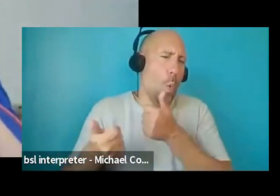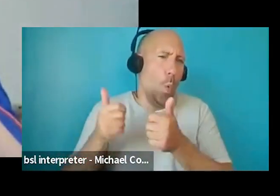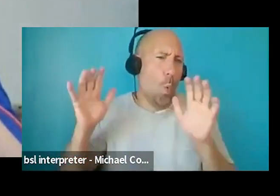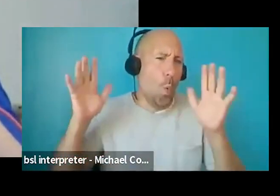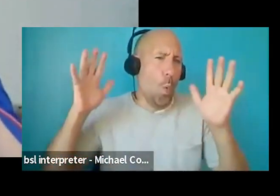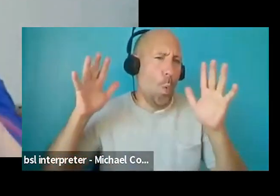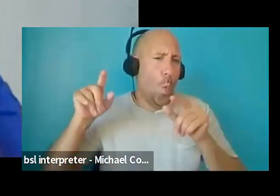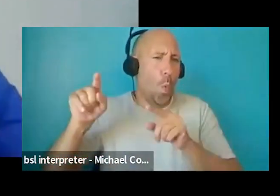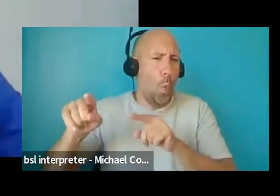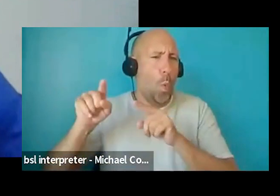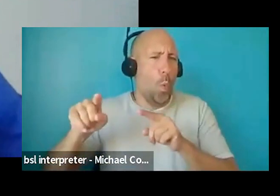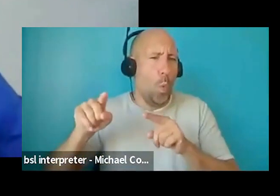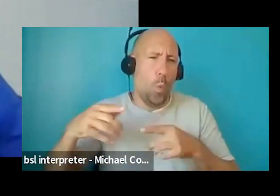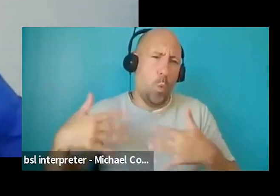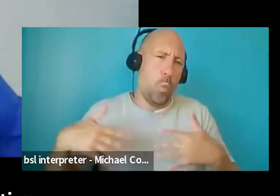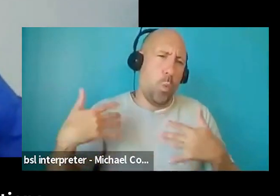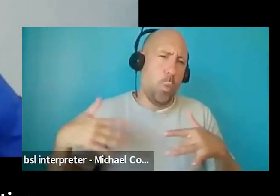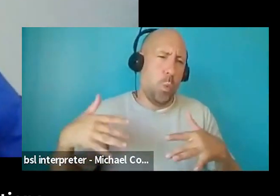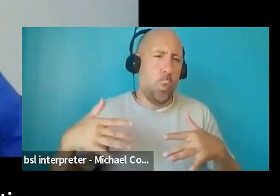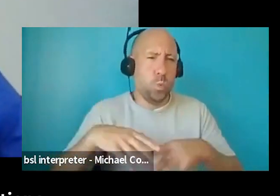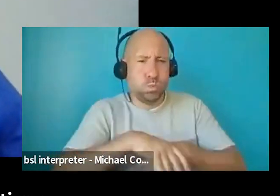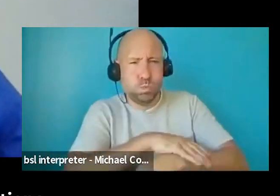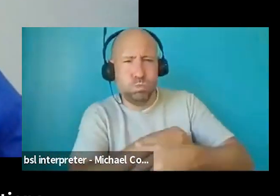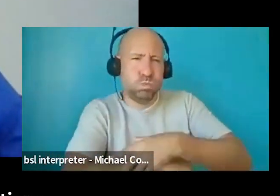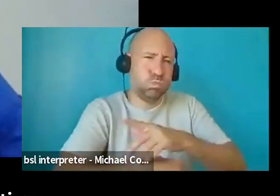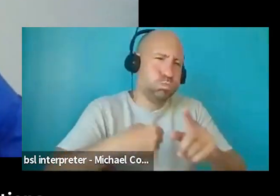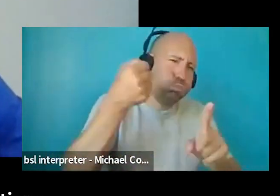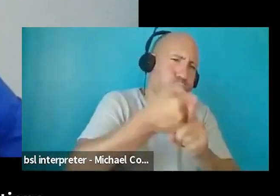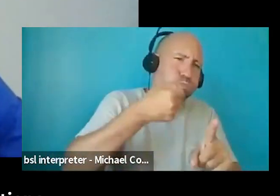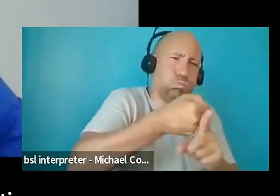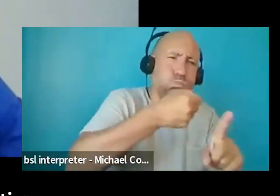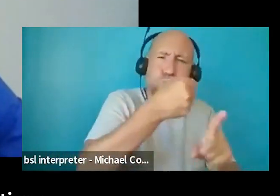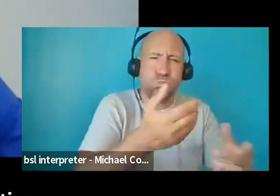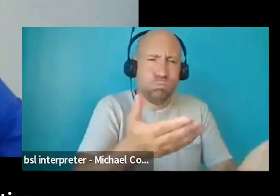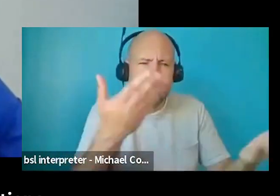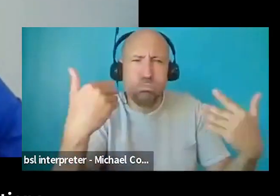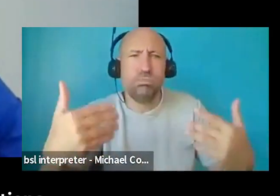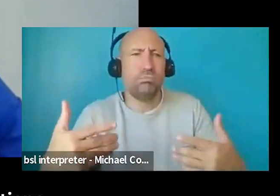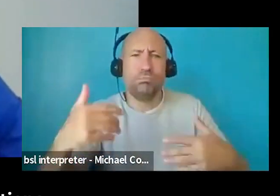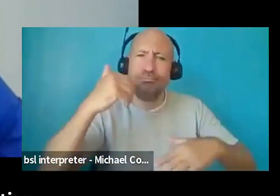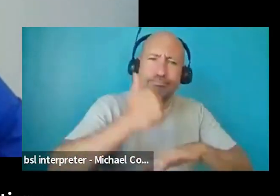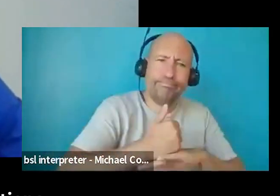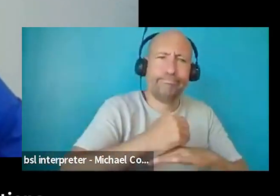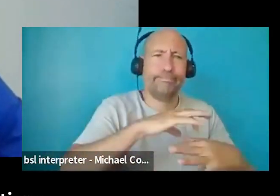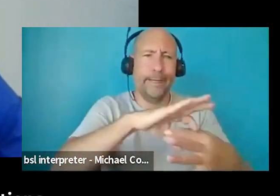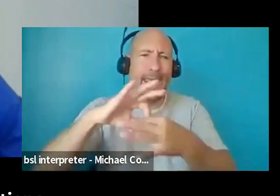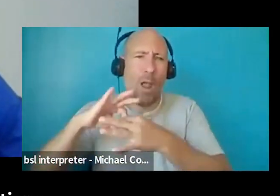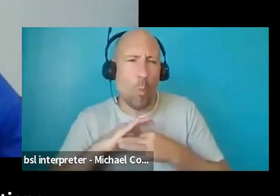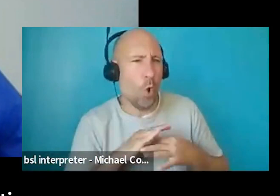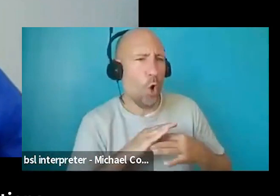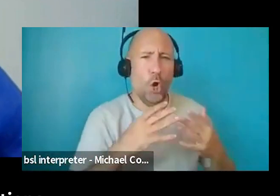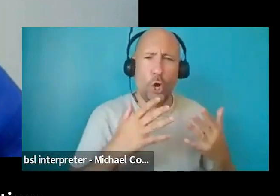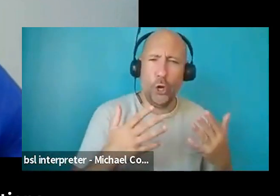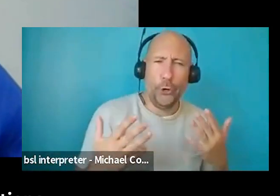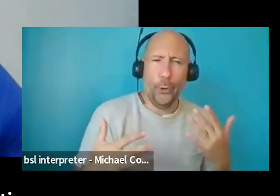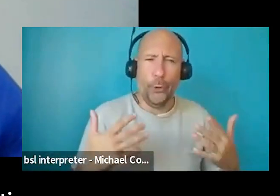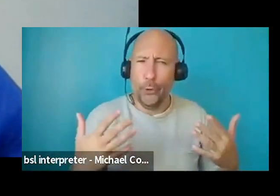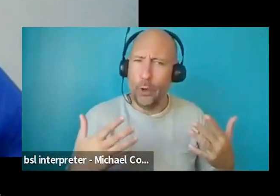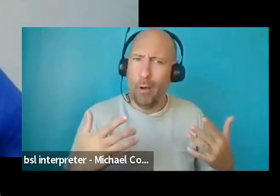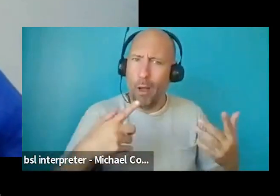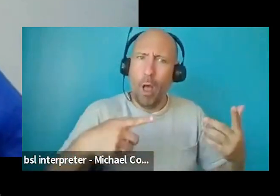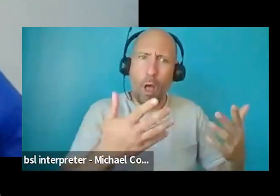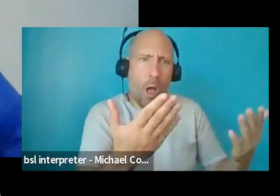in alerting the whole sector and creating a network of organizations that became